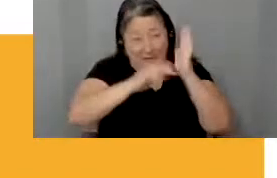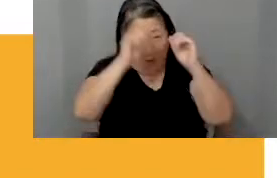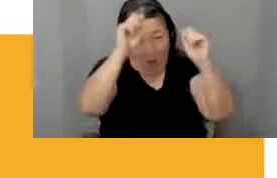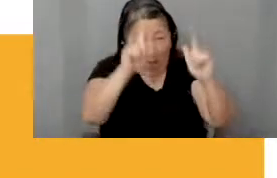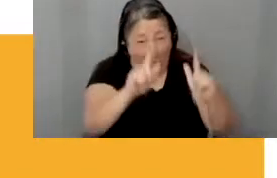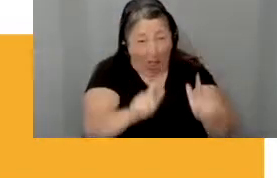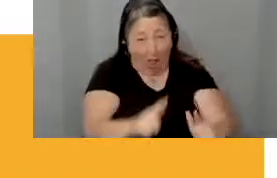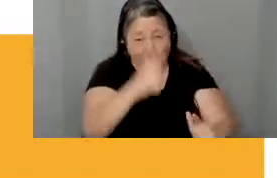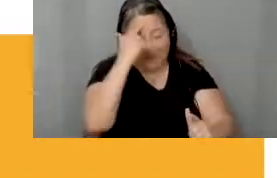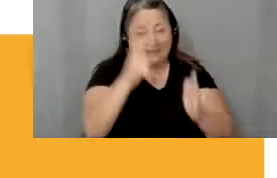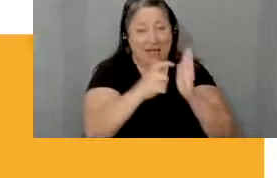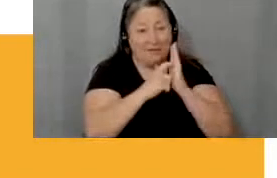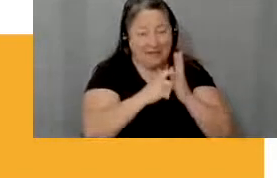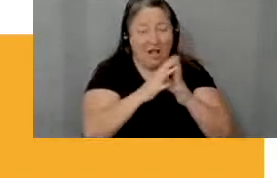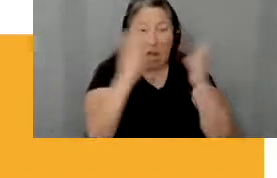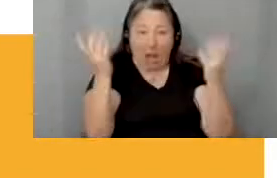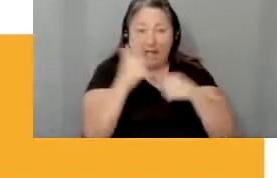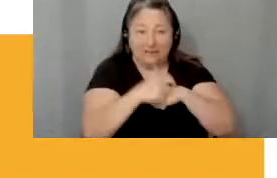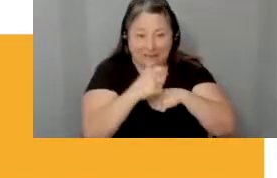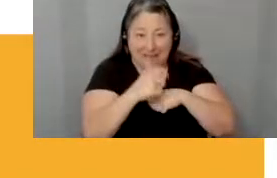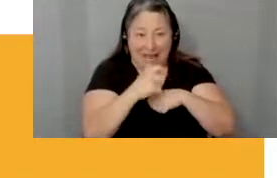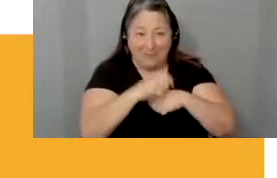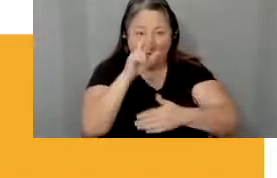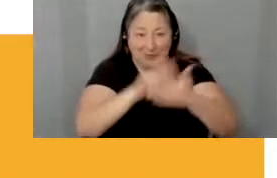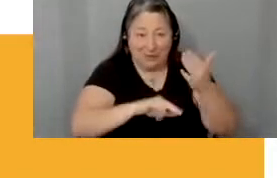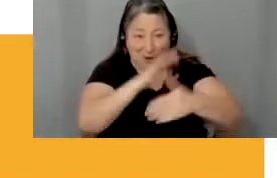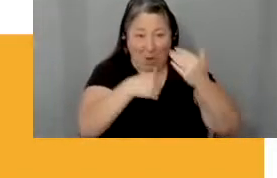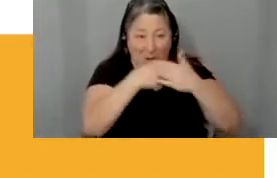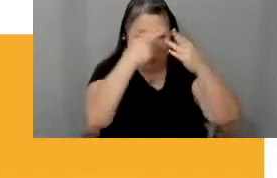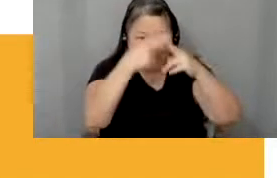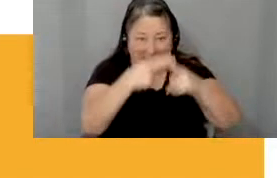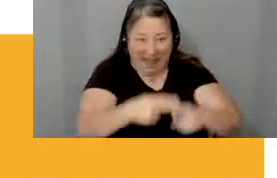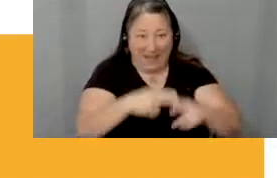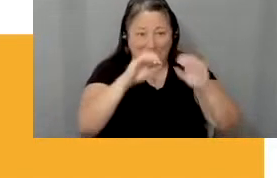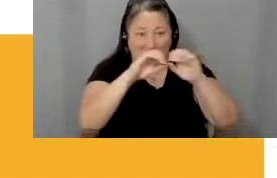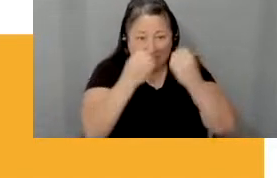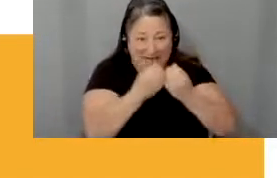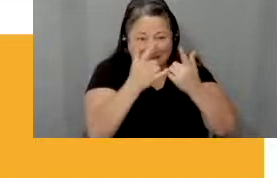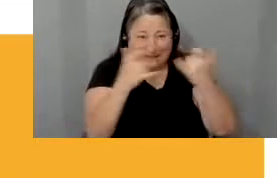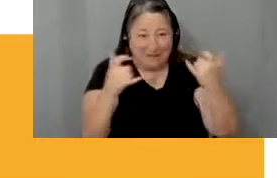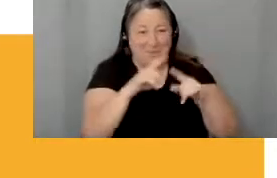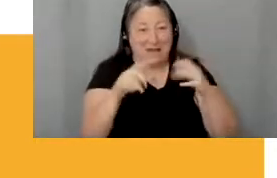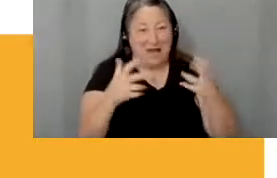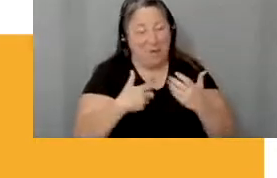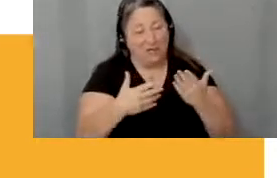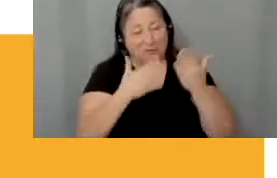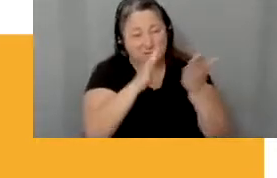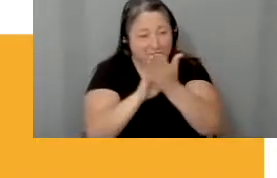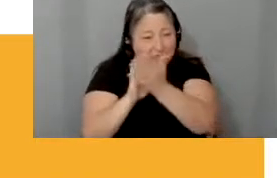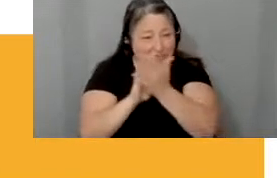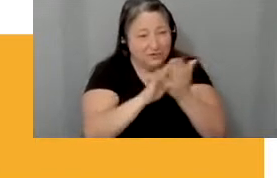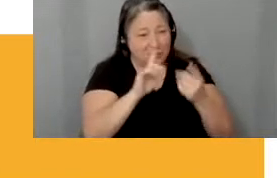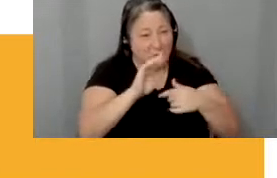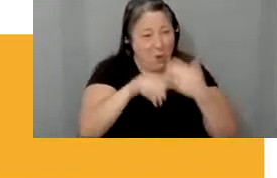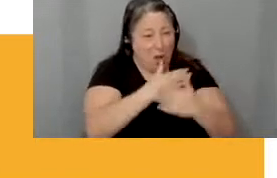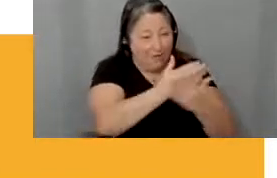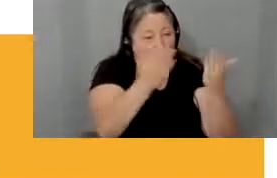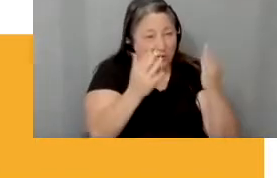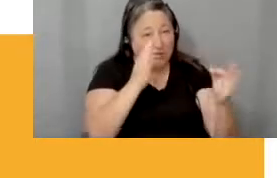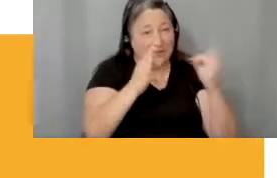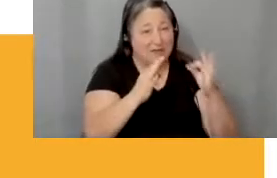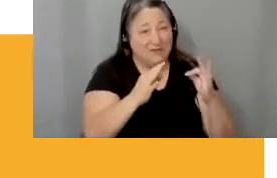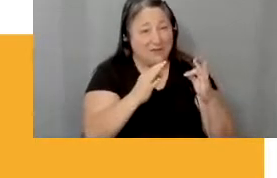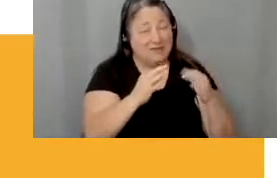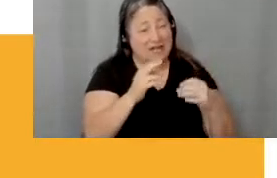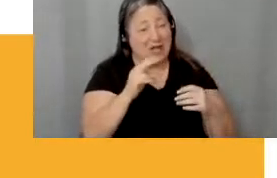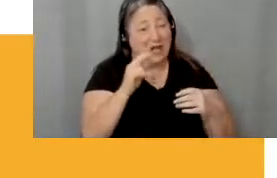take a great deal of time, but I do want to commend to all of you, if you take a look at this presentation afterwards,